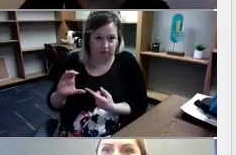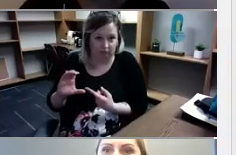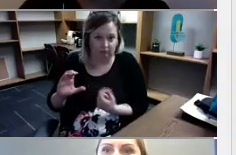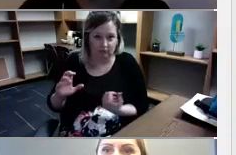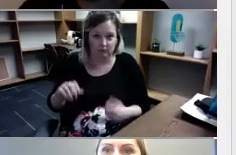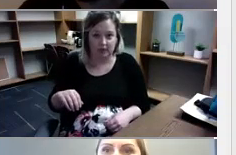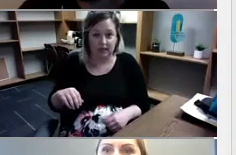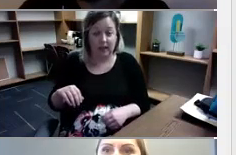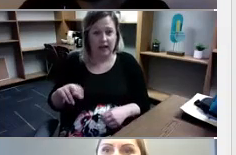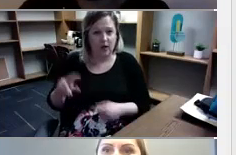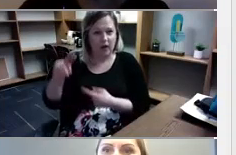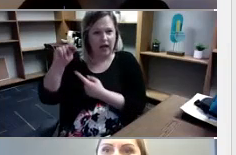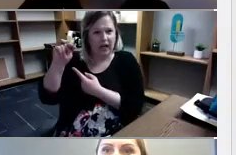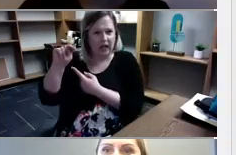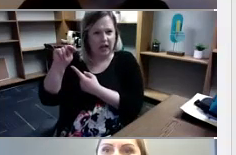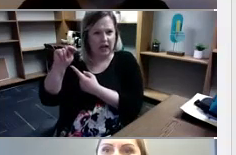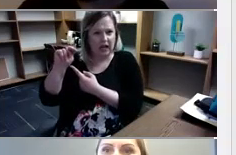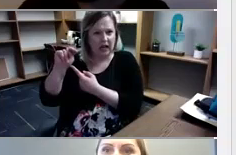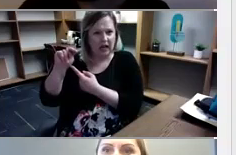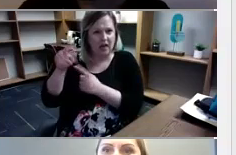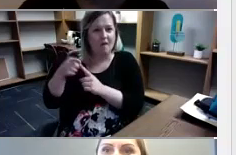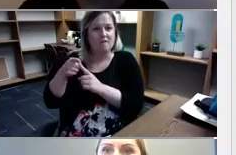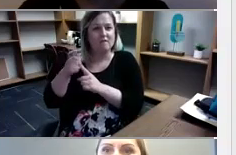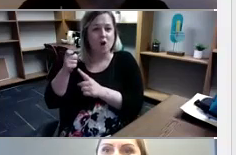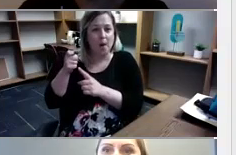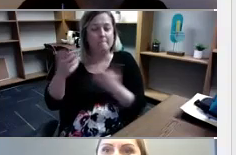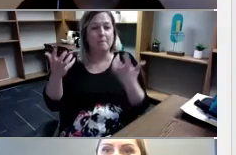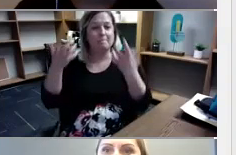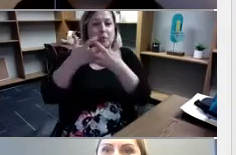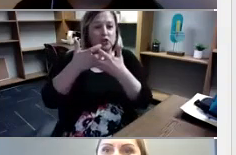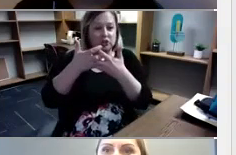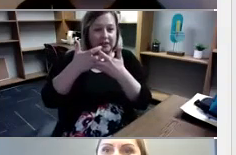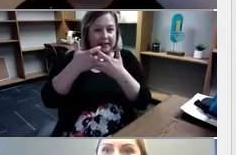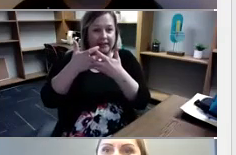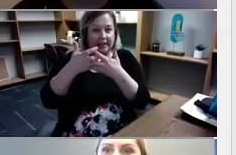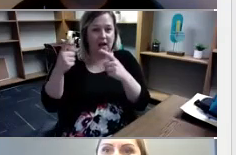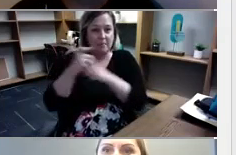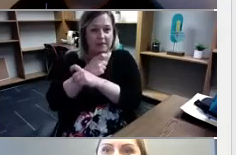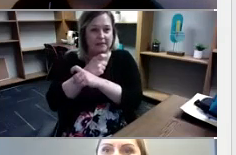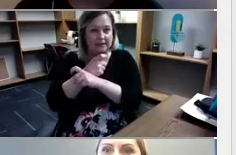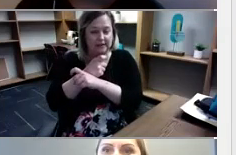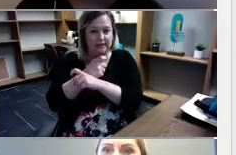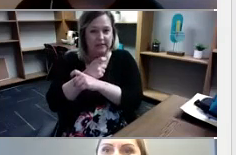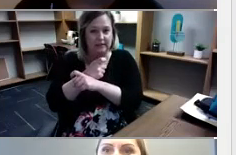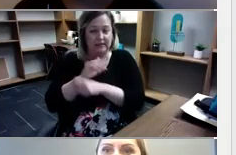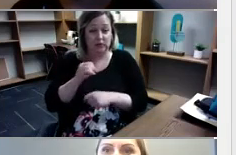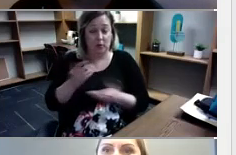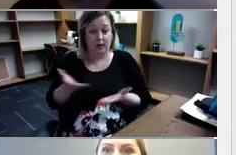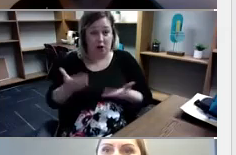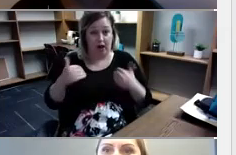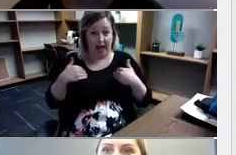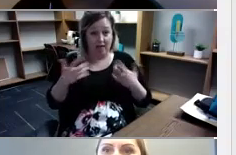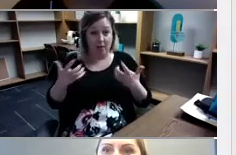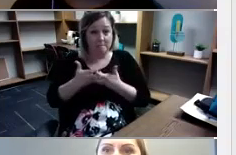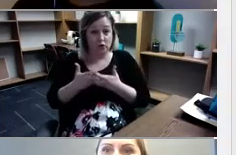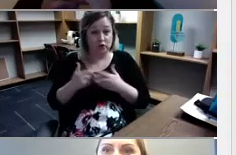comes from this particular merging complexity. In this case, we have the merging complexity of n squared. So let's think about